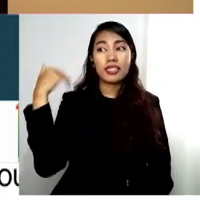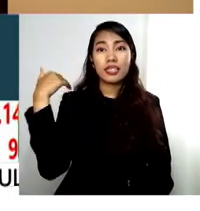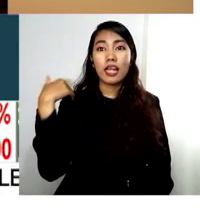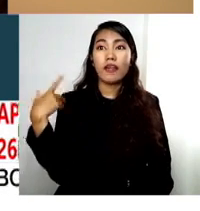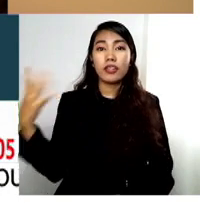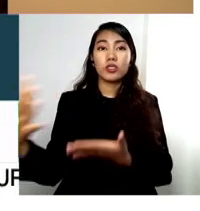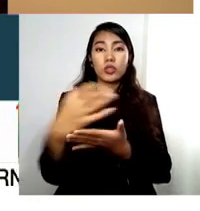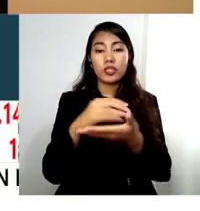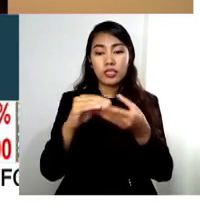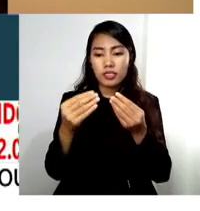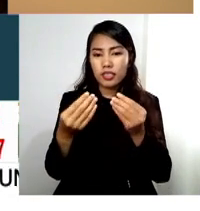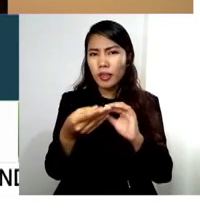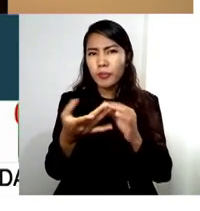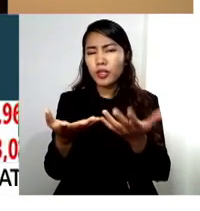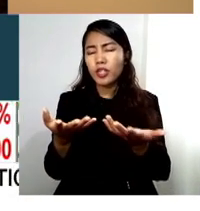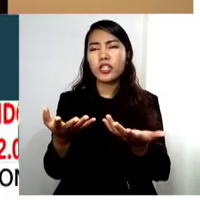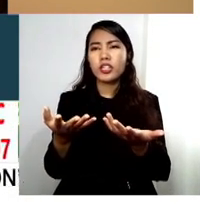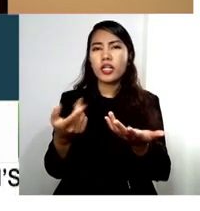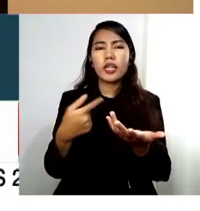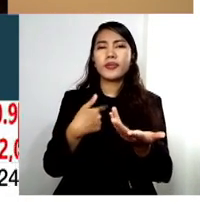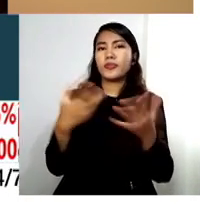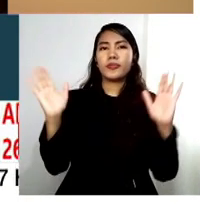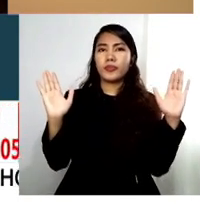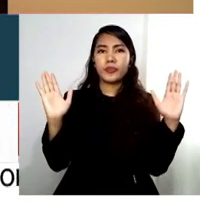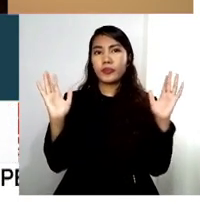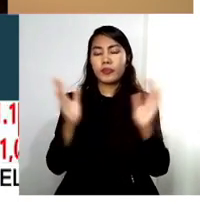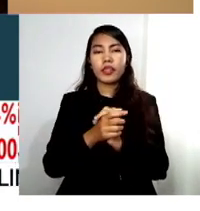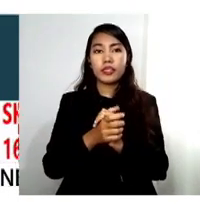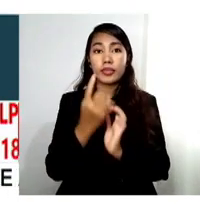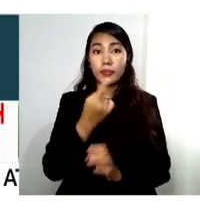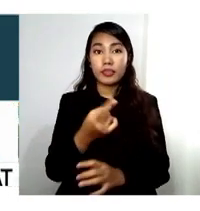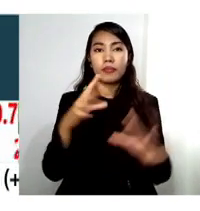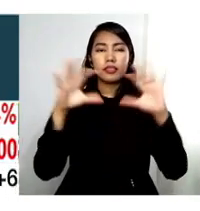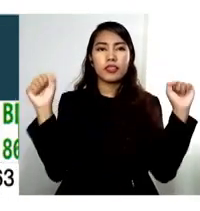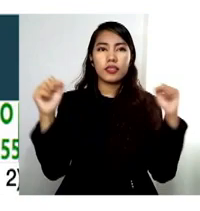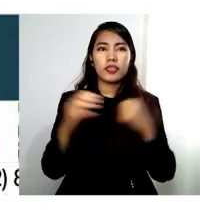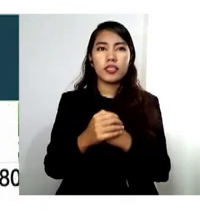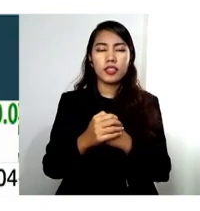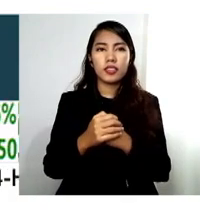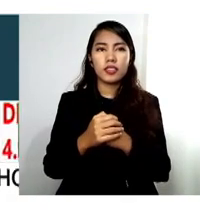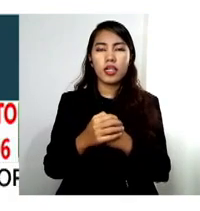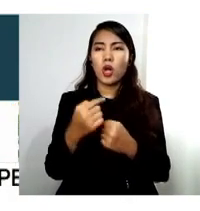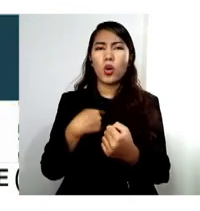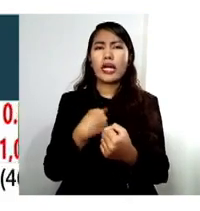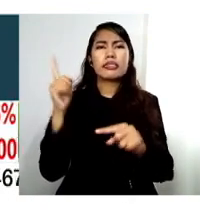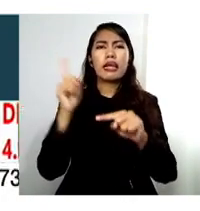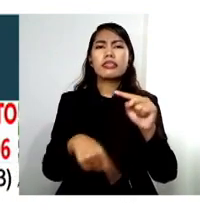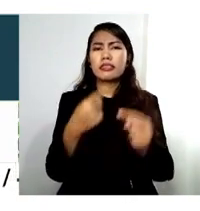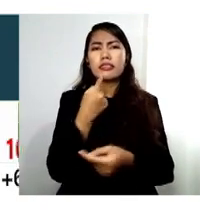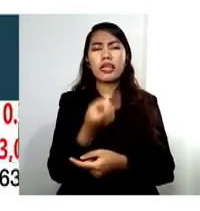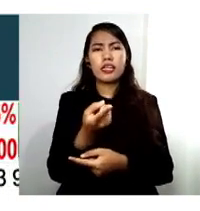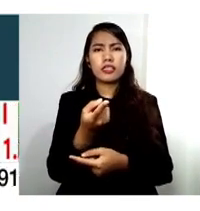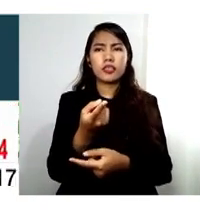akong magagawa. No? That's verbatim from the president. And beyond that, you know, I can't say anything else because I was given strict orders.